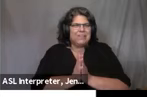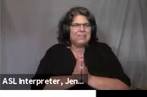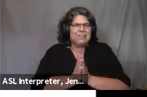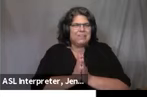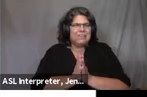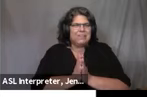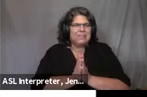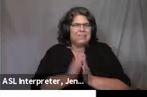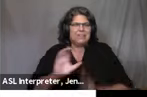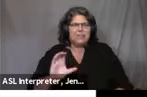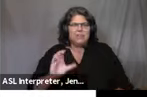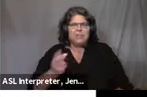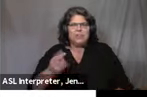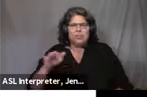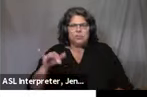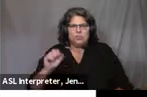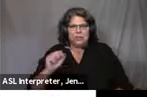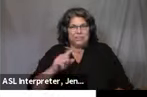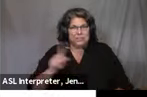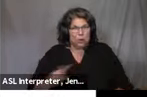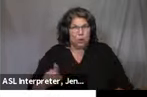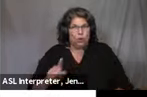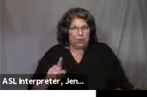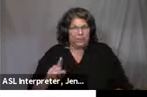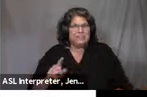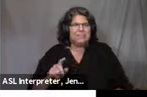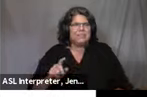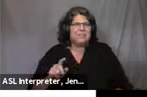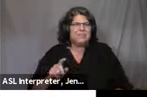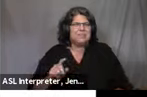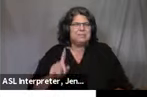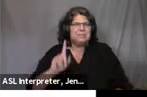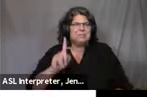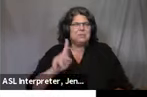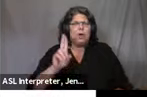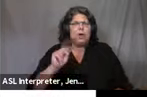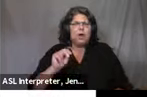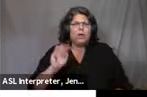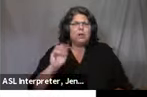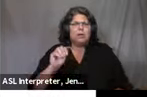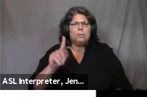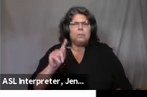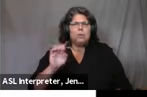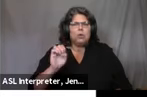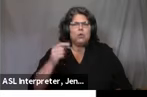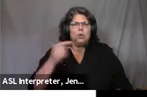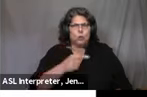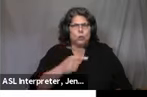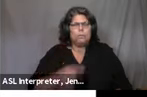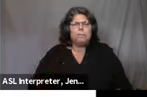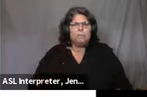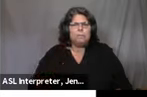in Chris Zagorowicz. Let me unmute you.